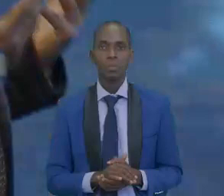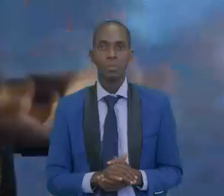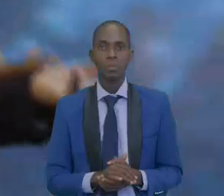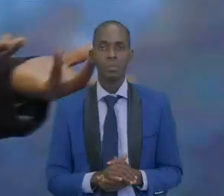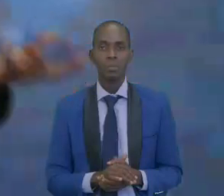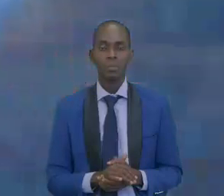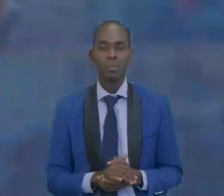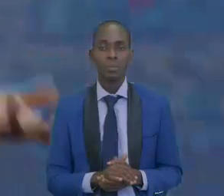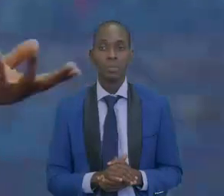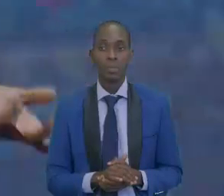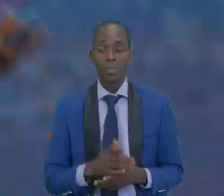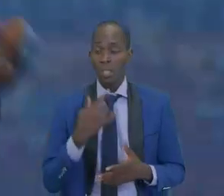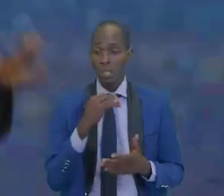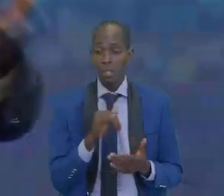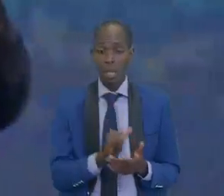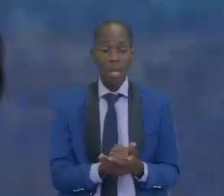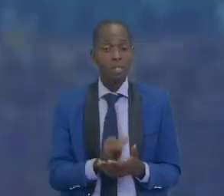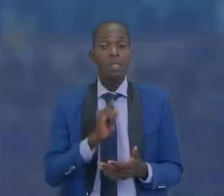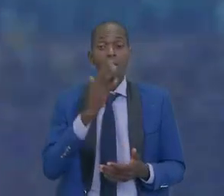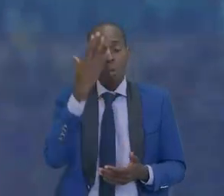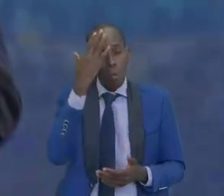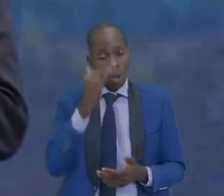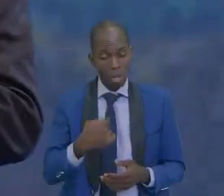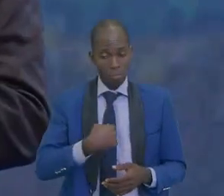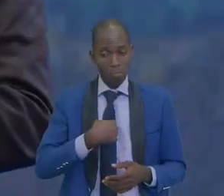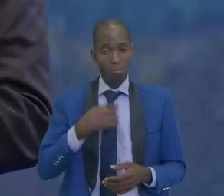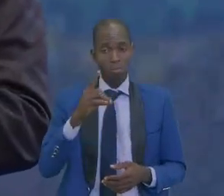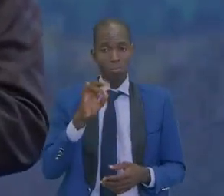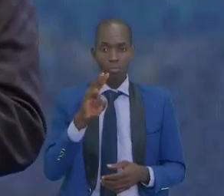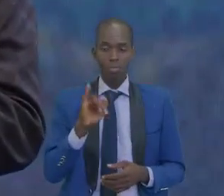He said, that is why I come today.